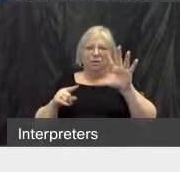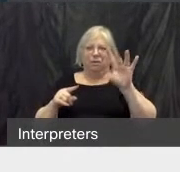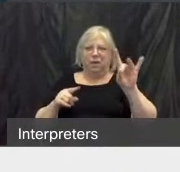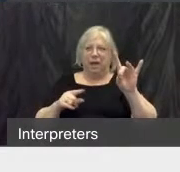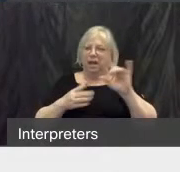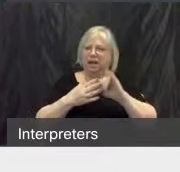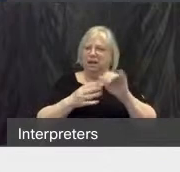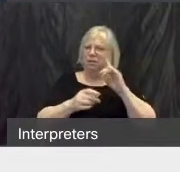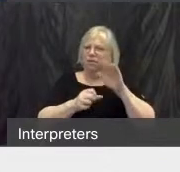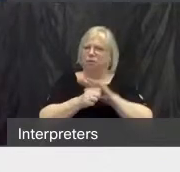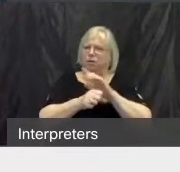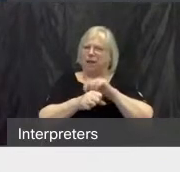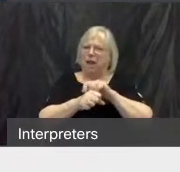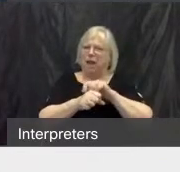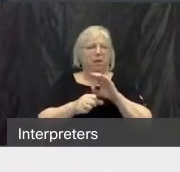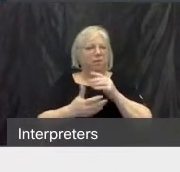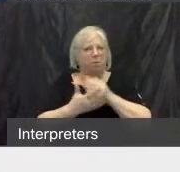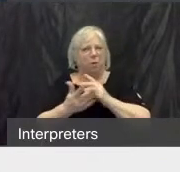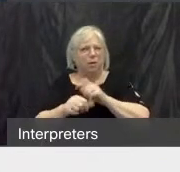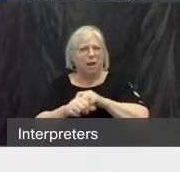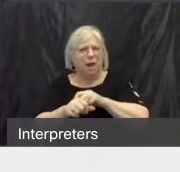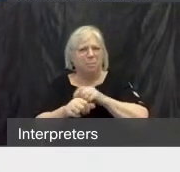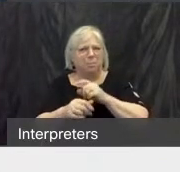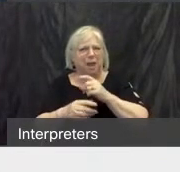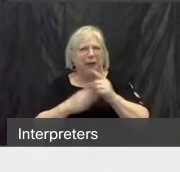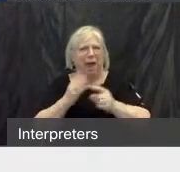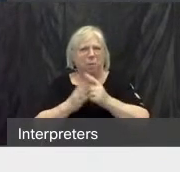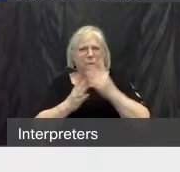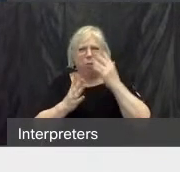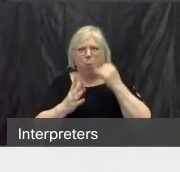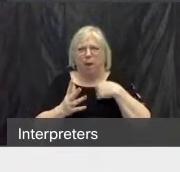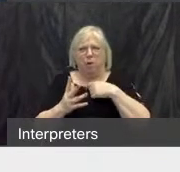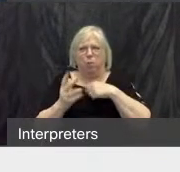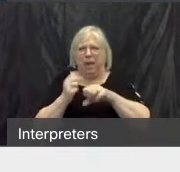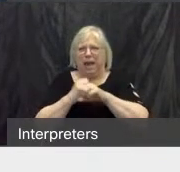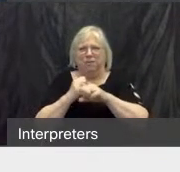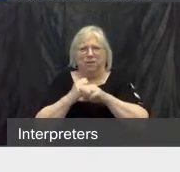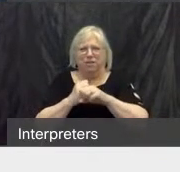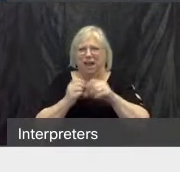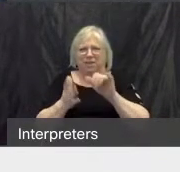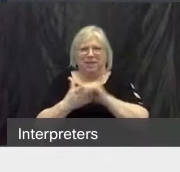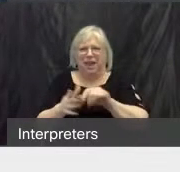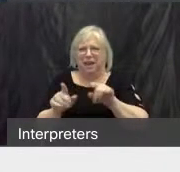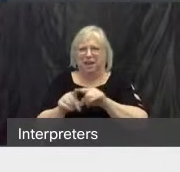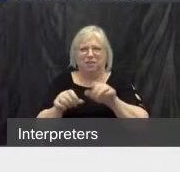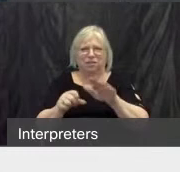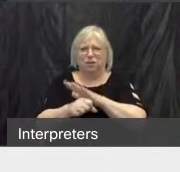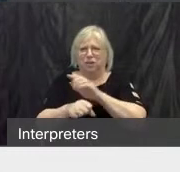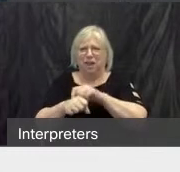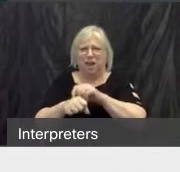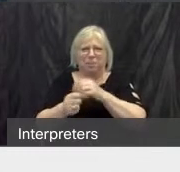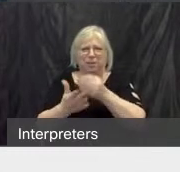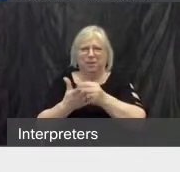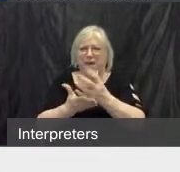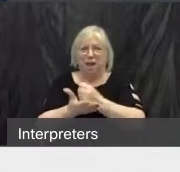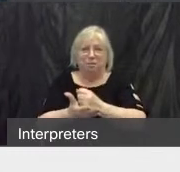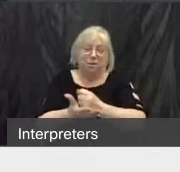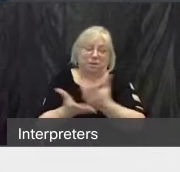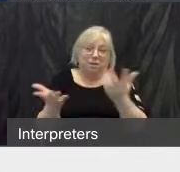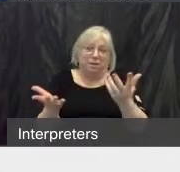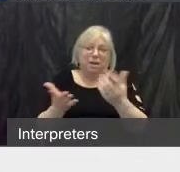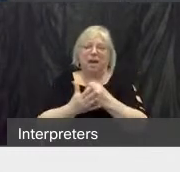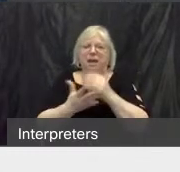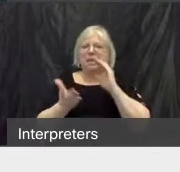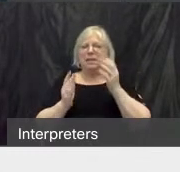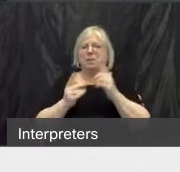full-time. And if it's part-time hours, why would we advertise a job saying you could make 40? It just didn't seem. And it seems